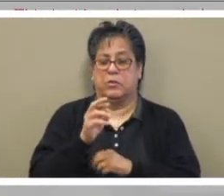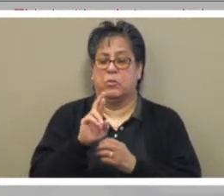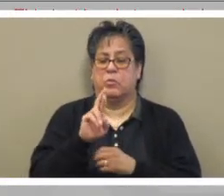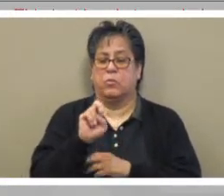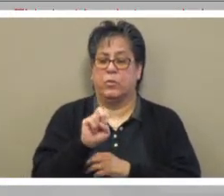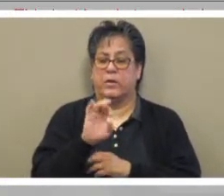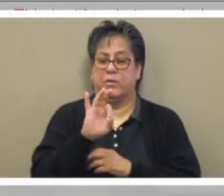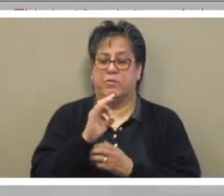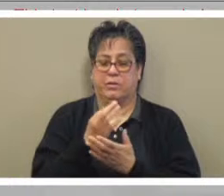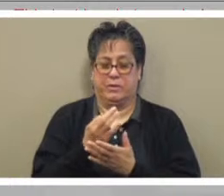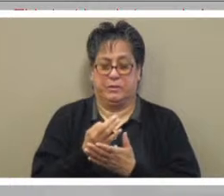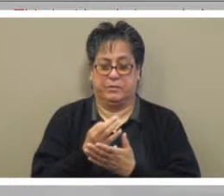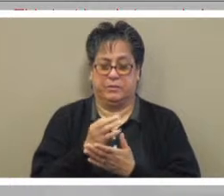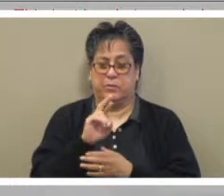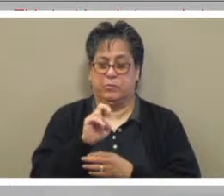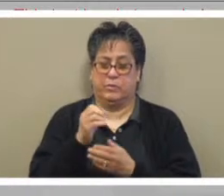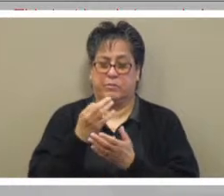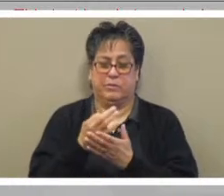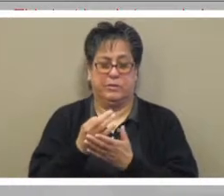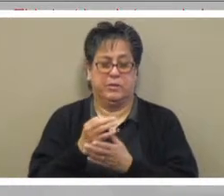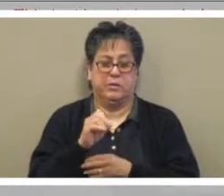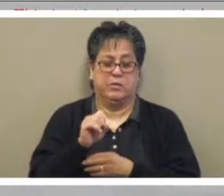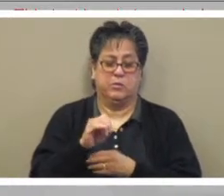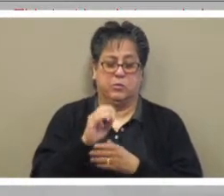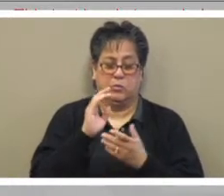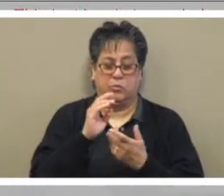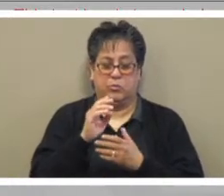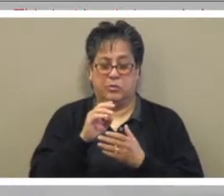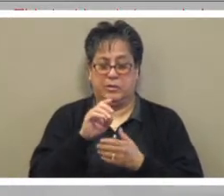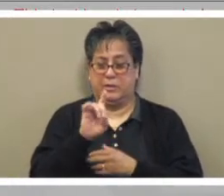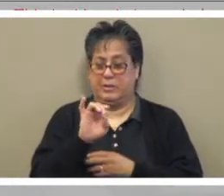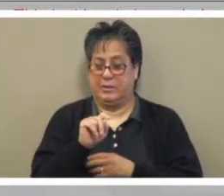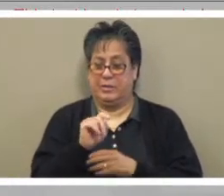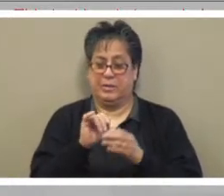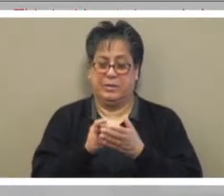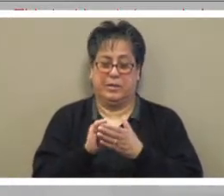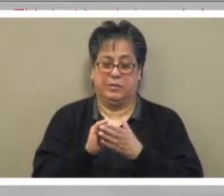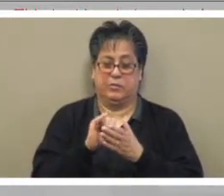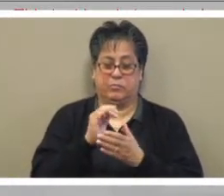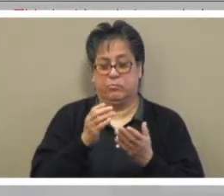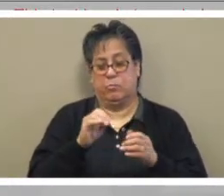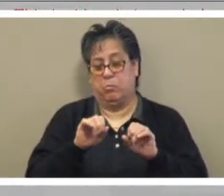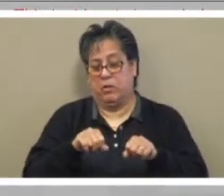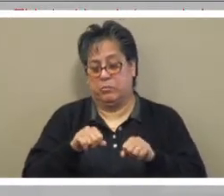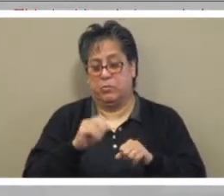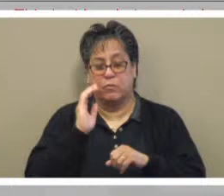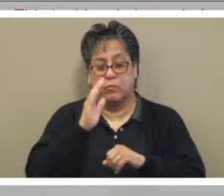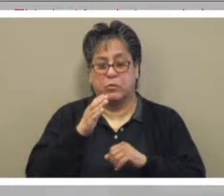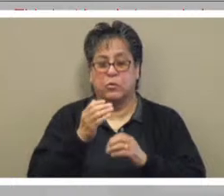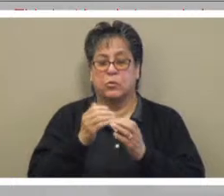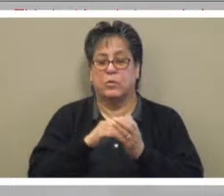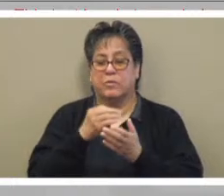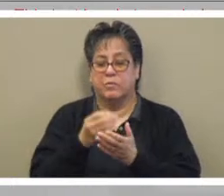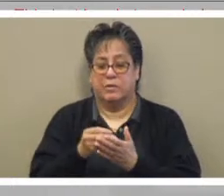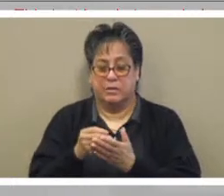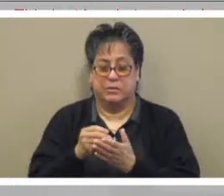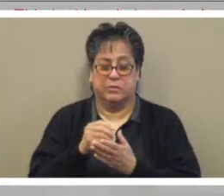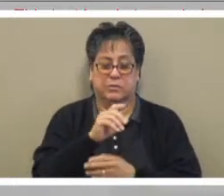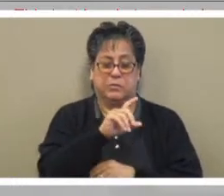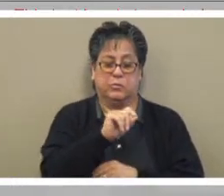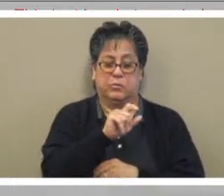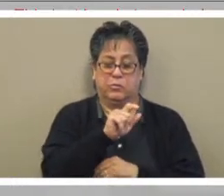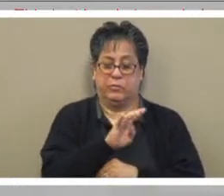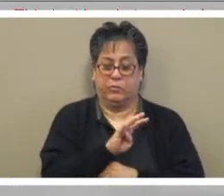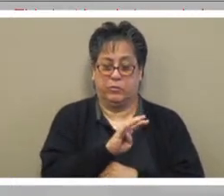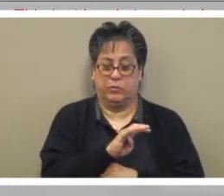refinancings. And so this is showing you our future callable debt, which means this is potential refinancing opportunities. You'll see in FY24, we have